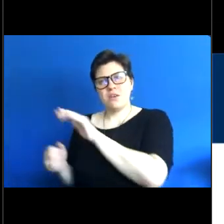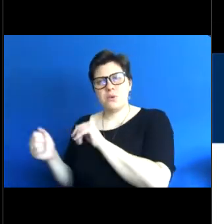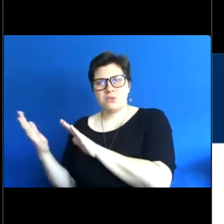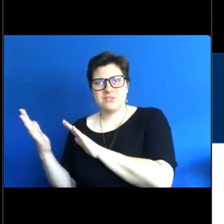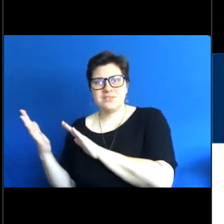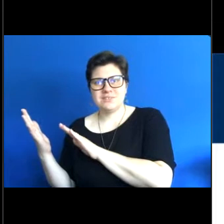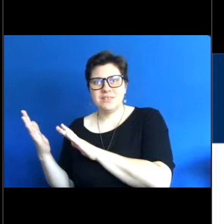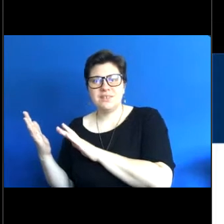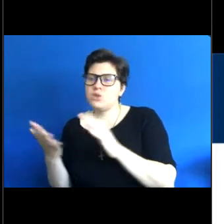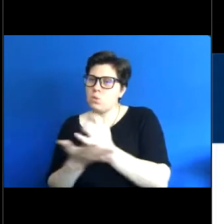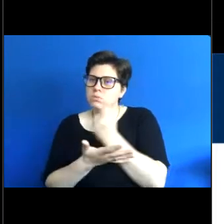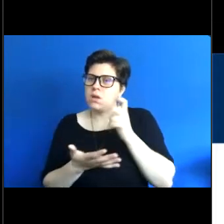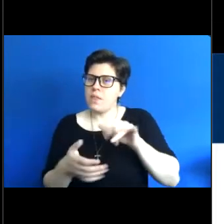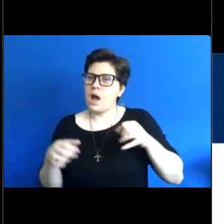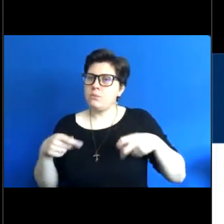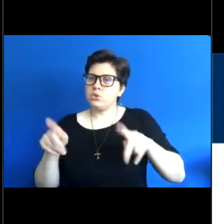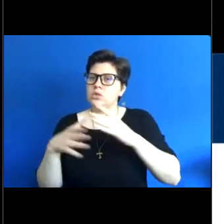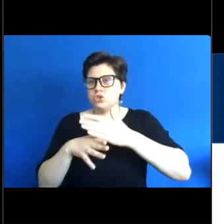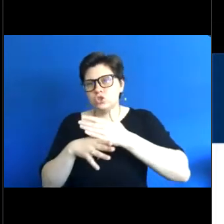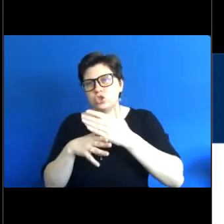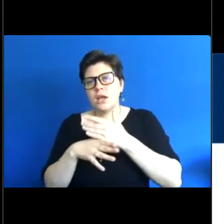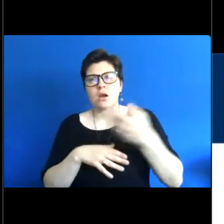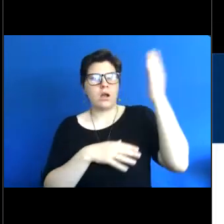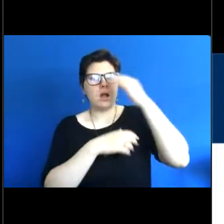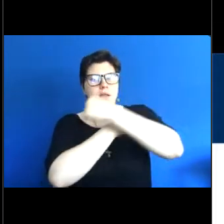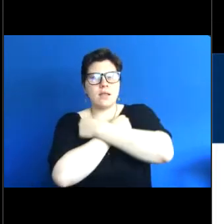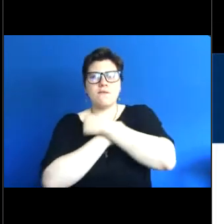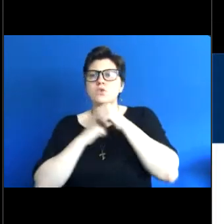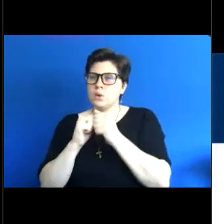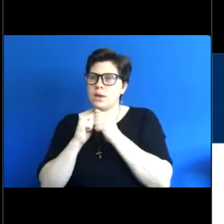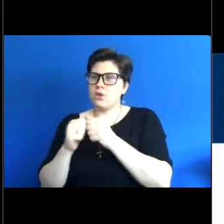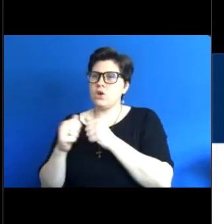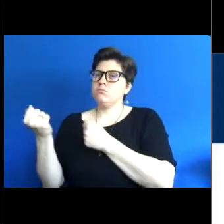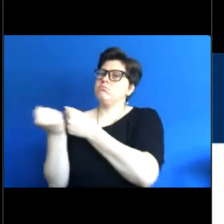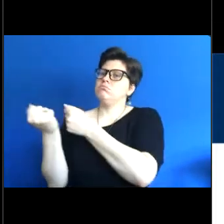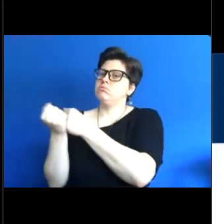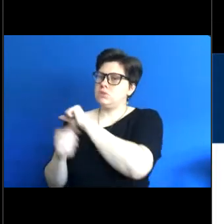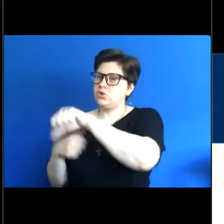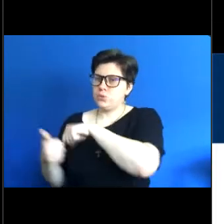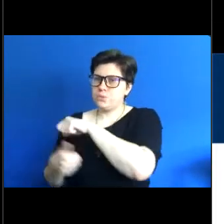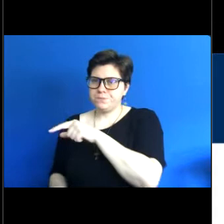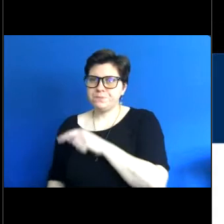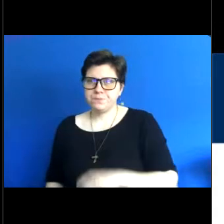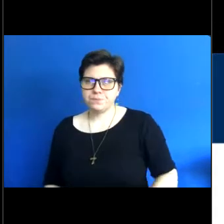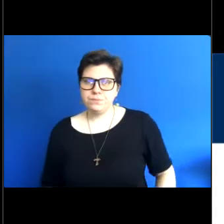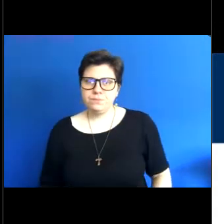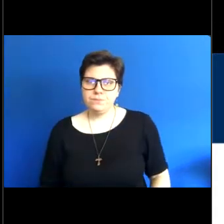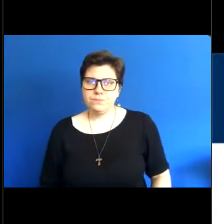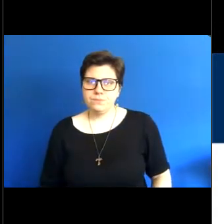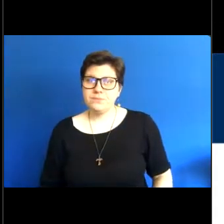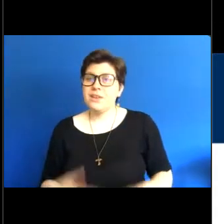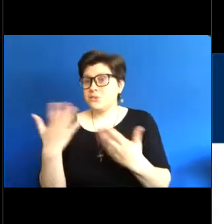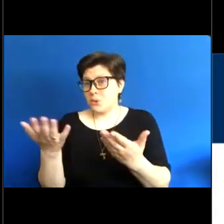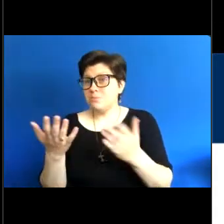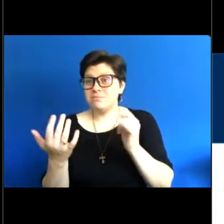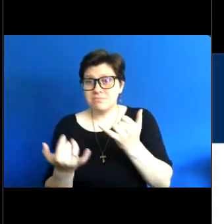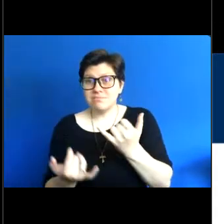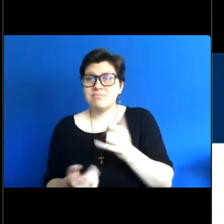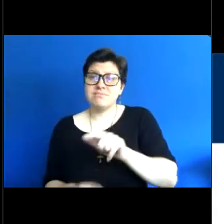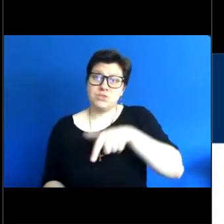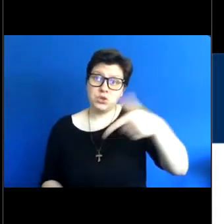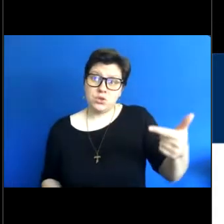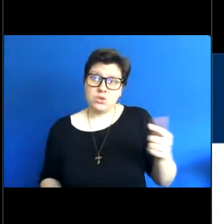that opportunity to share in God's love together, affirming each other's gifts and talents. And with that, I want to just turn it over to Rachel, who's going to give